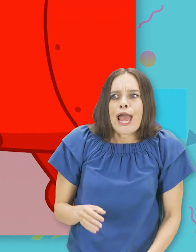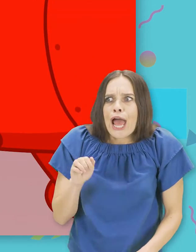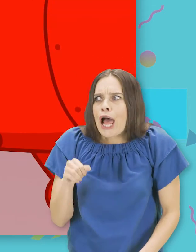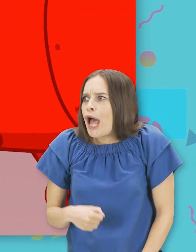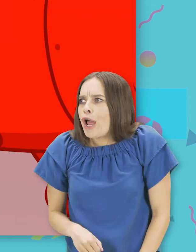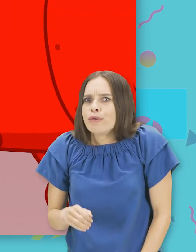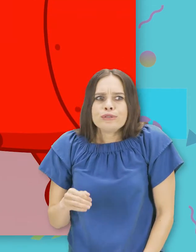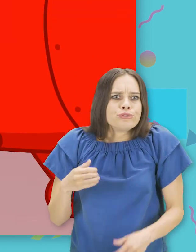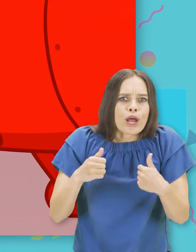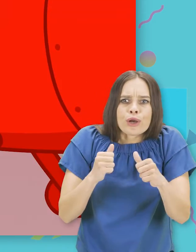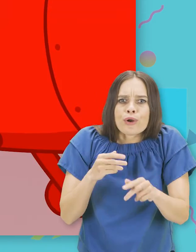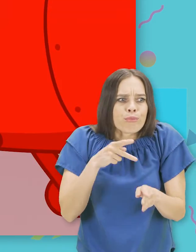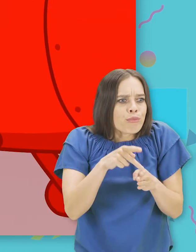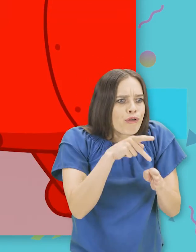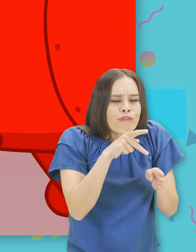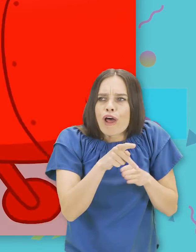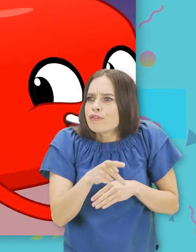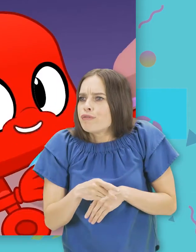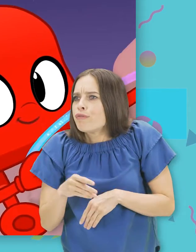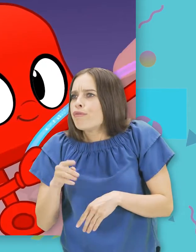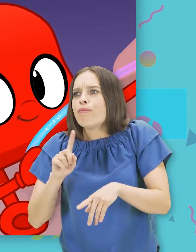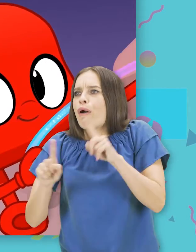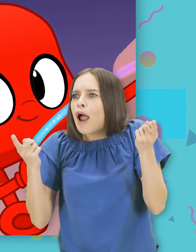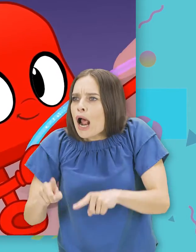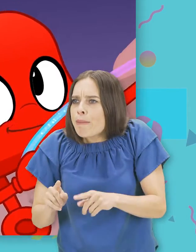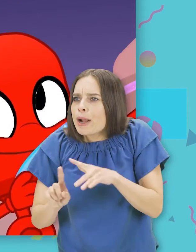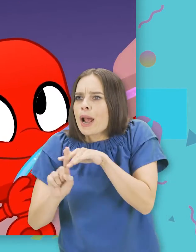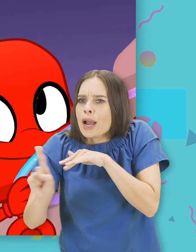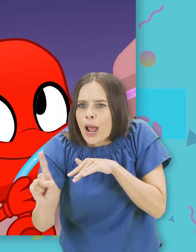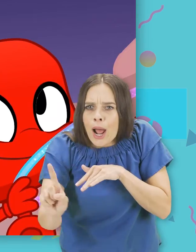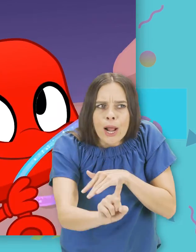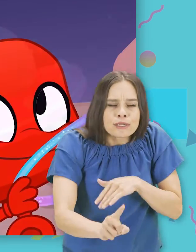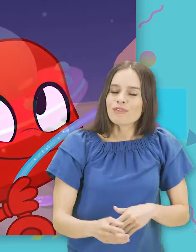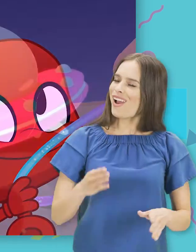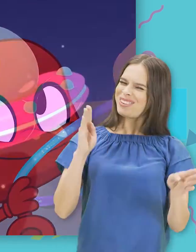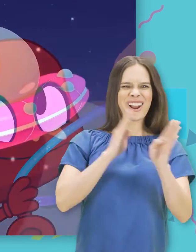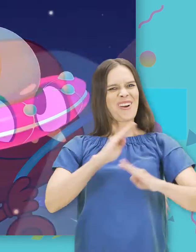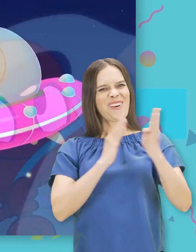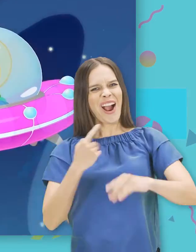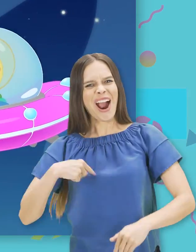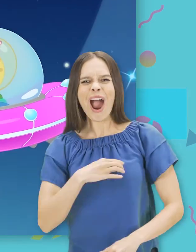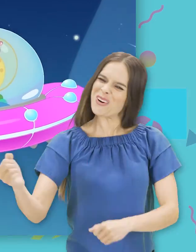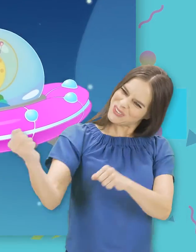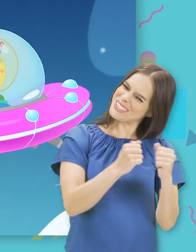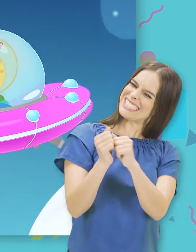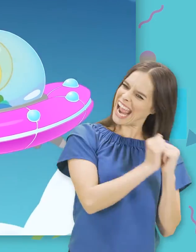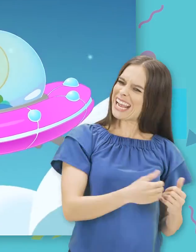to Professor Rashid, but I got lost. Don't worry, we'll get you there.